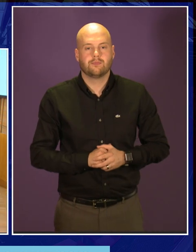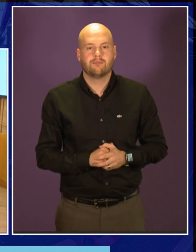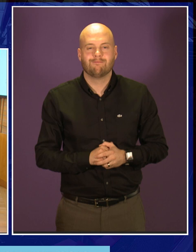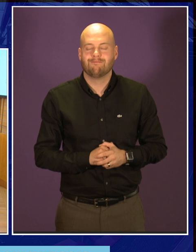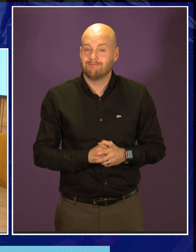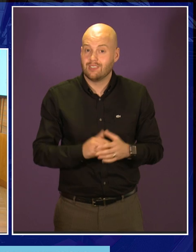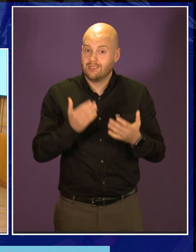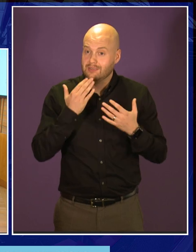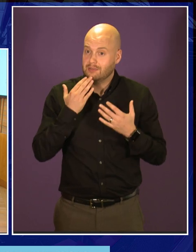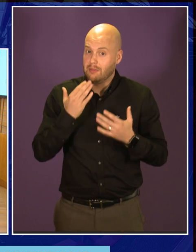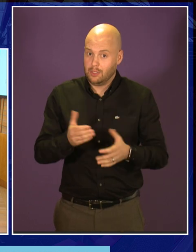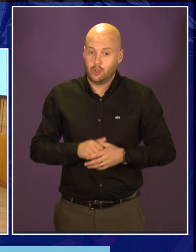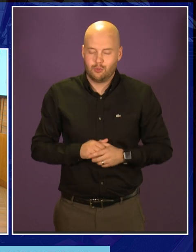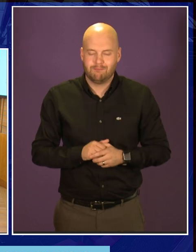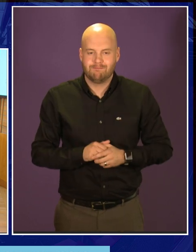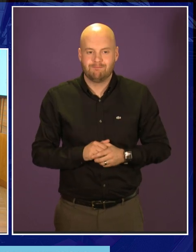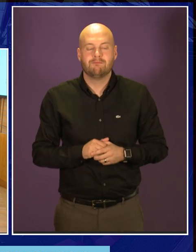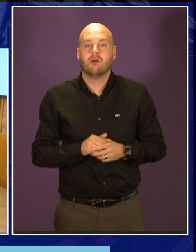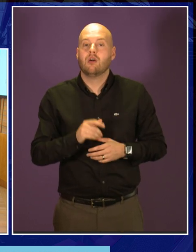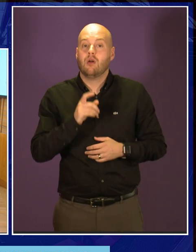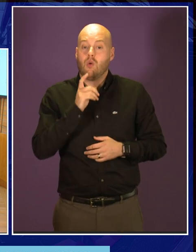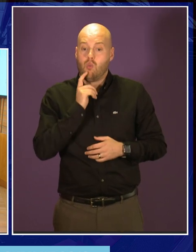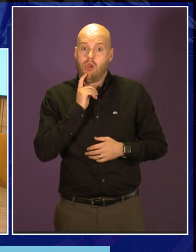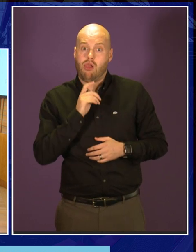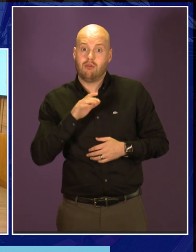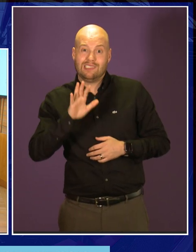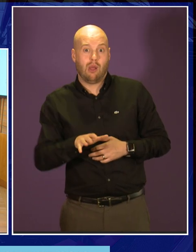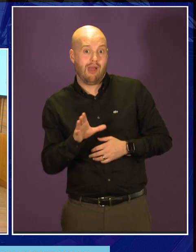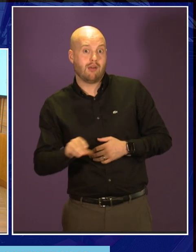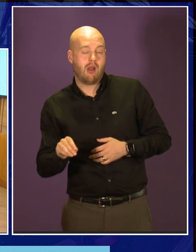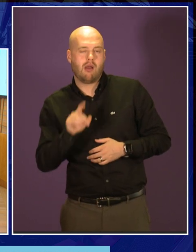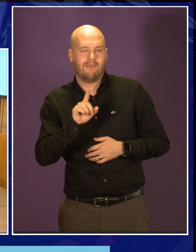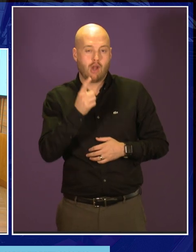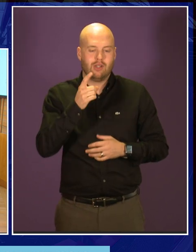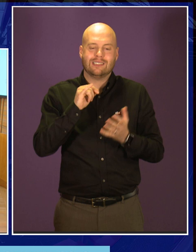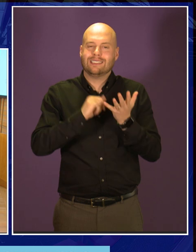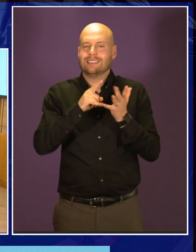Thank you very much, Mr. Ellis. Shortly we'll hear from South Africa, but first from Sierra